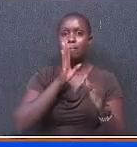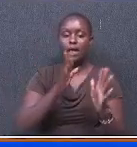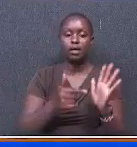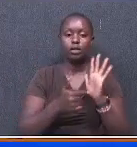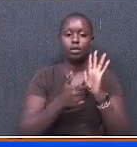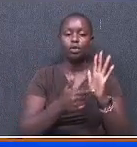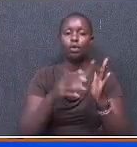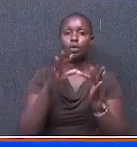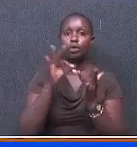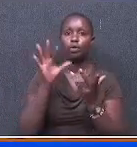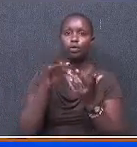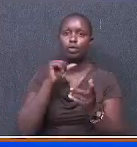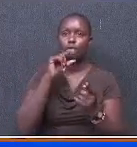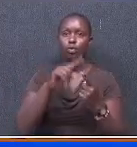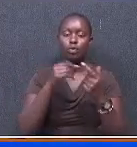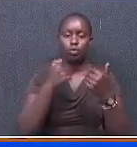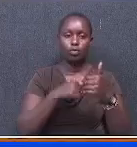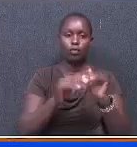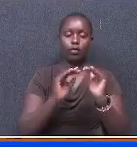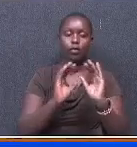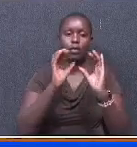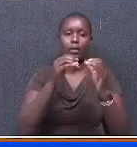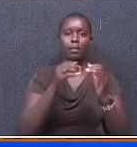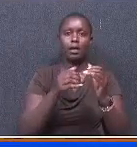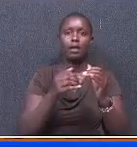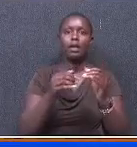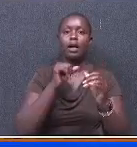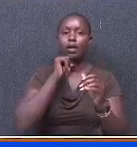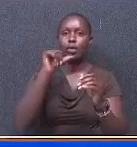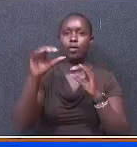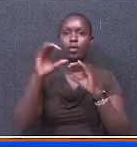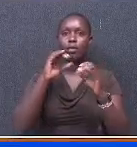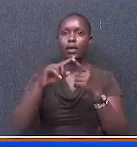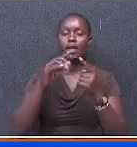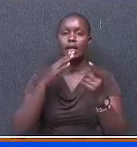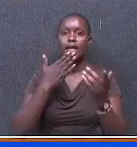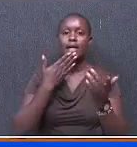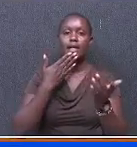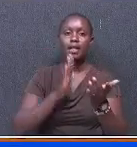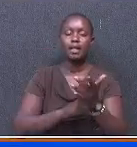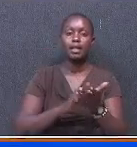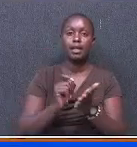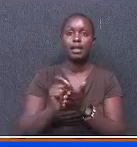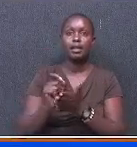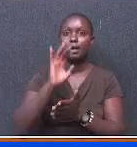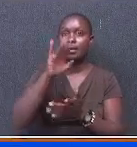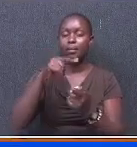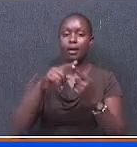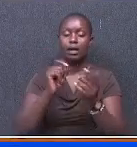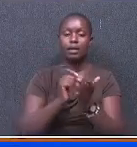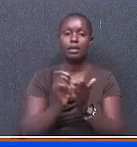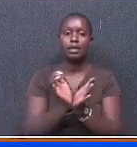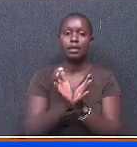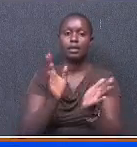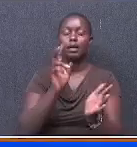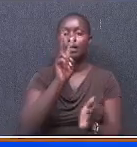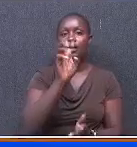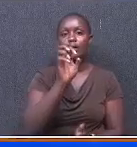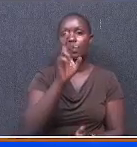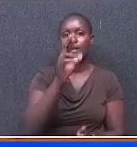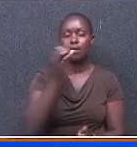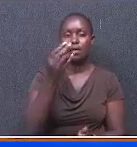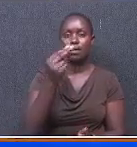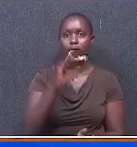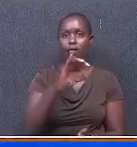to defy the party directive and not communicate letter written by our Secretary General Veronica Maina